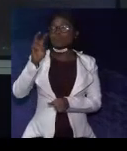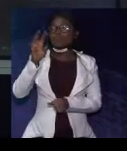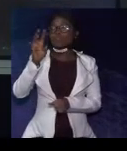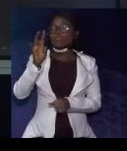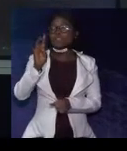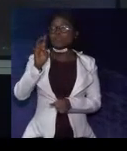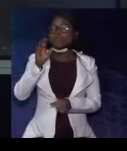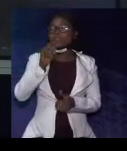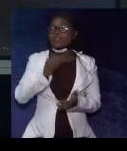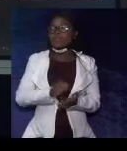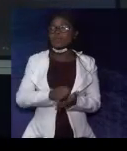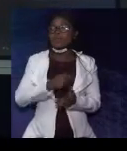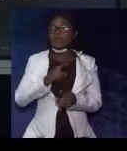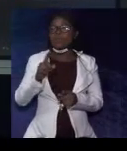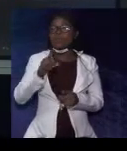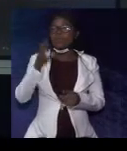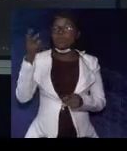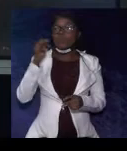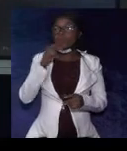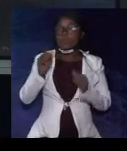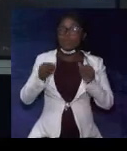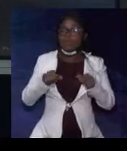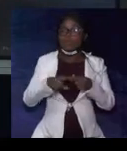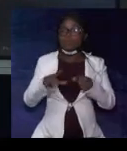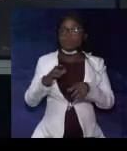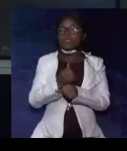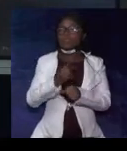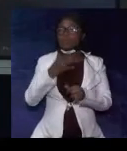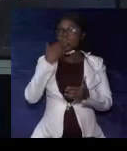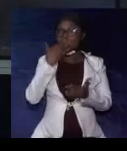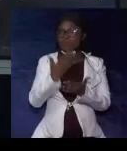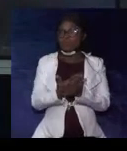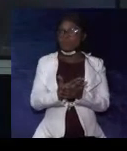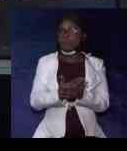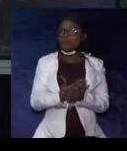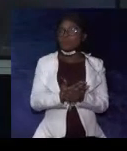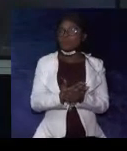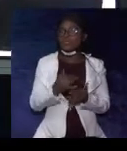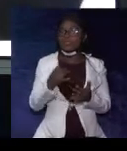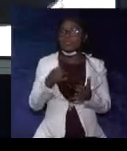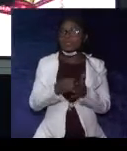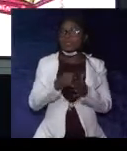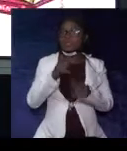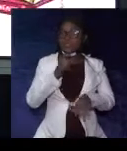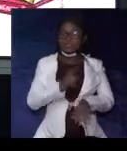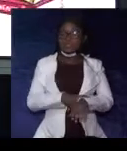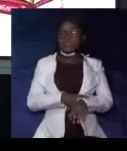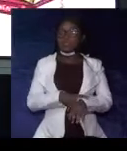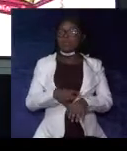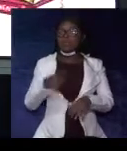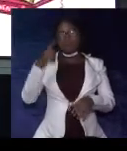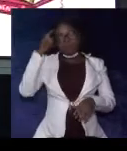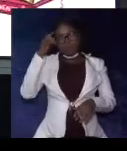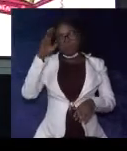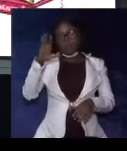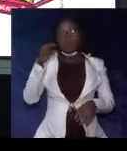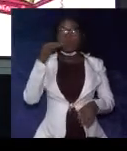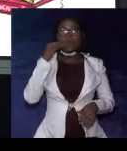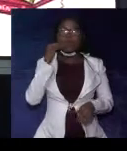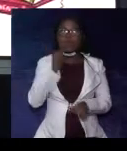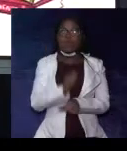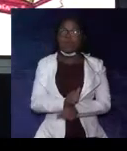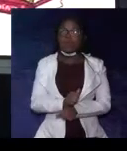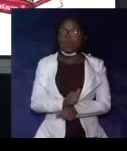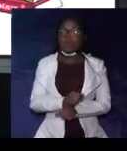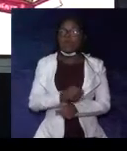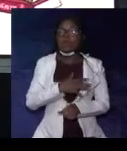270,000, my friend. Were you able to get that right? And good job, you. Now it's time for your homework.